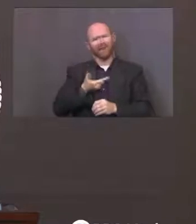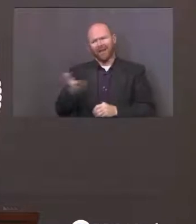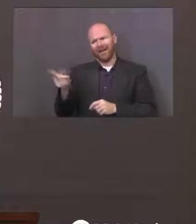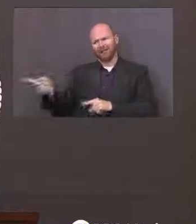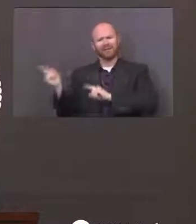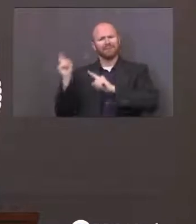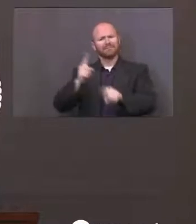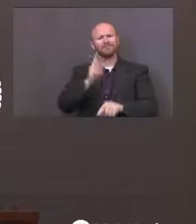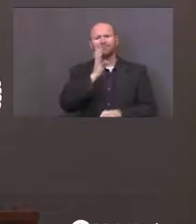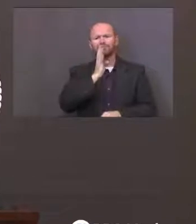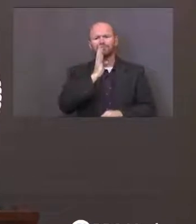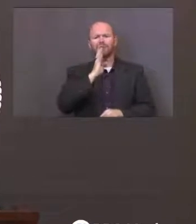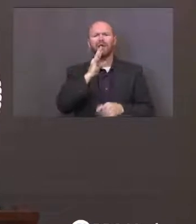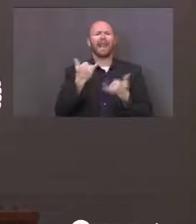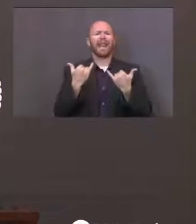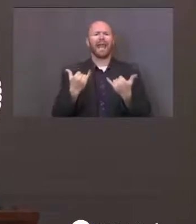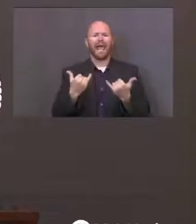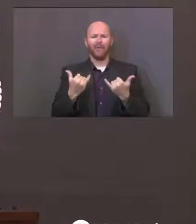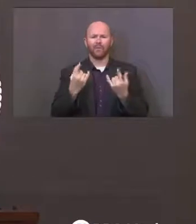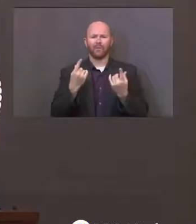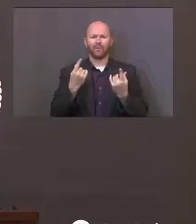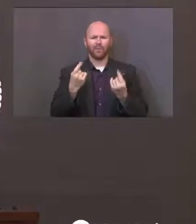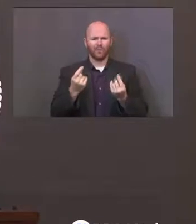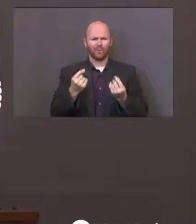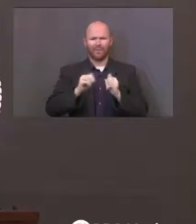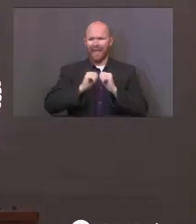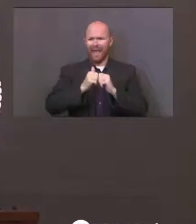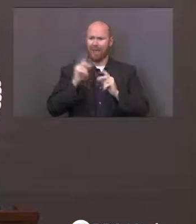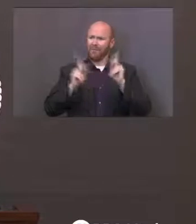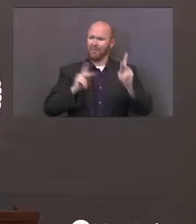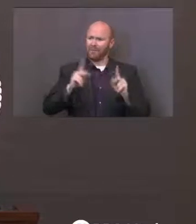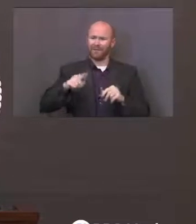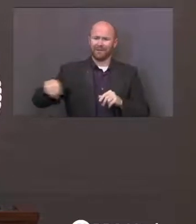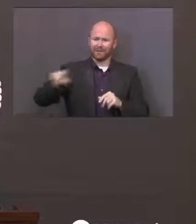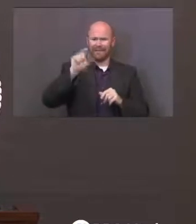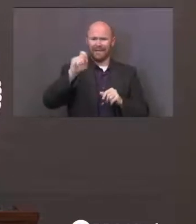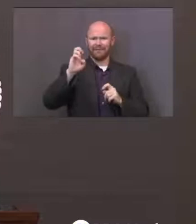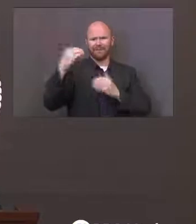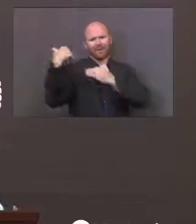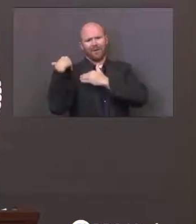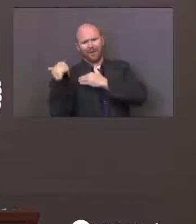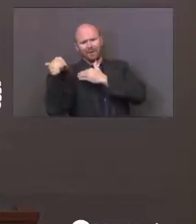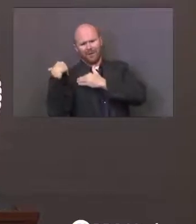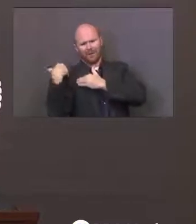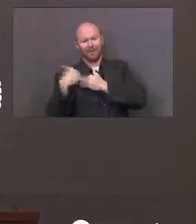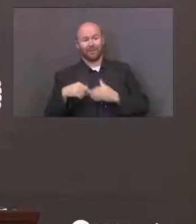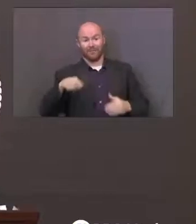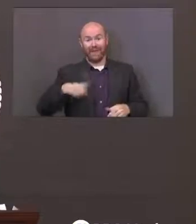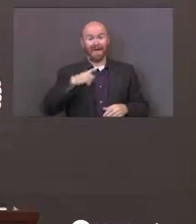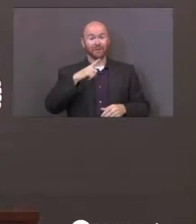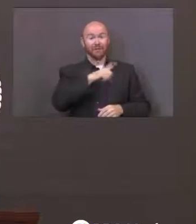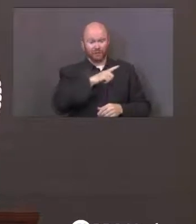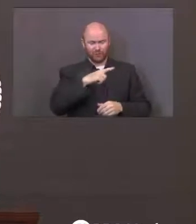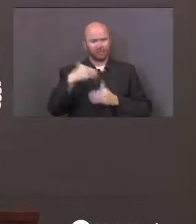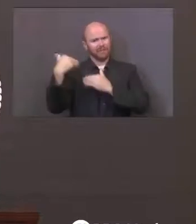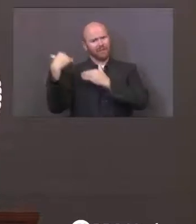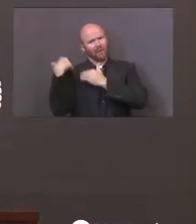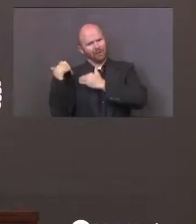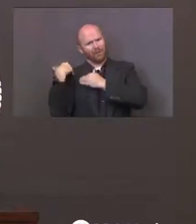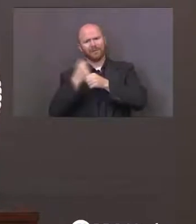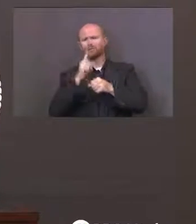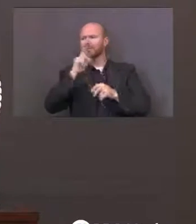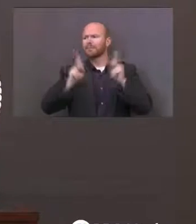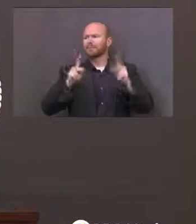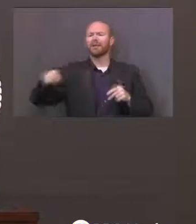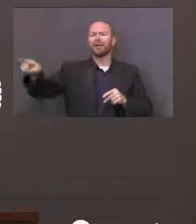about how we hold ourselves accountable. We want to be open and transparent on behalf of the public, knowing what we're doing and feel comfortable and confident about